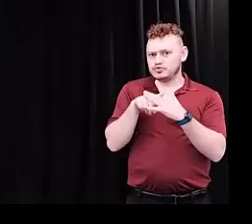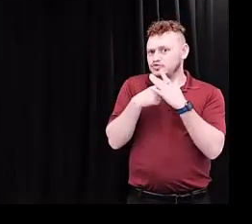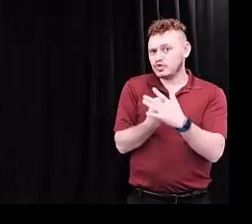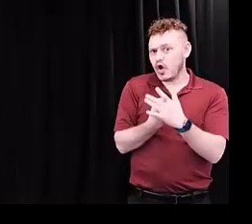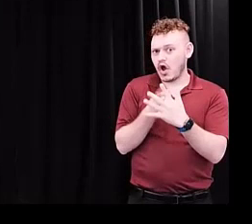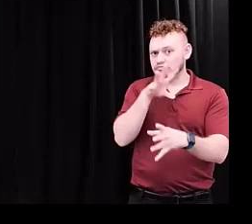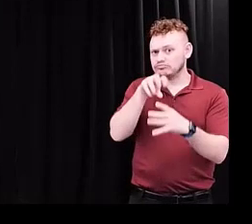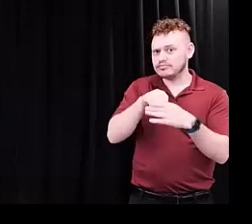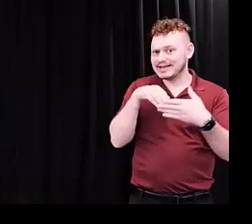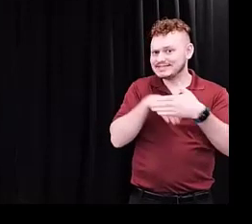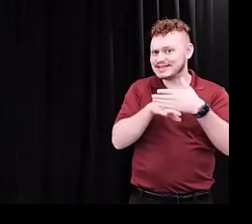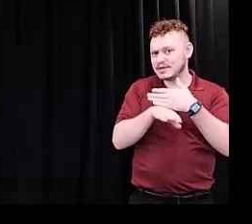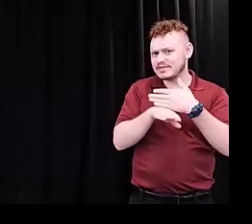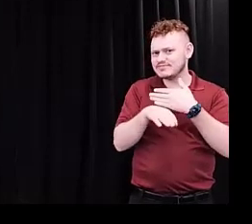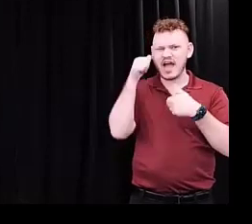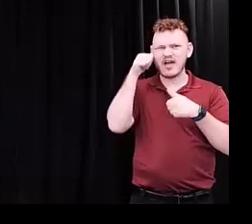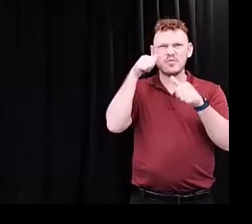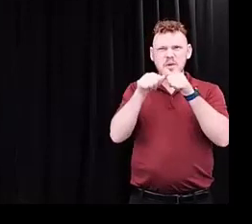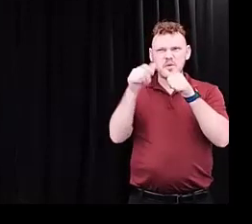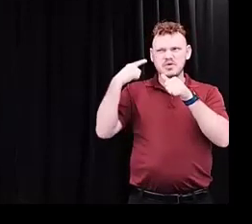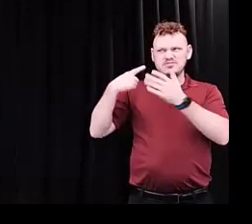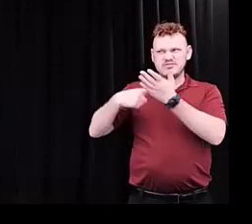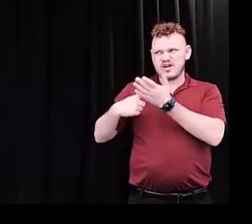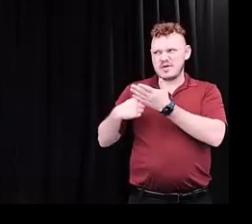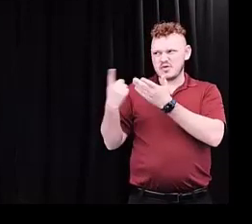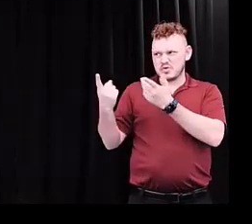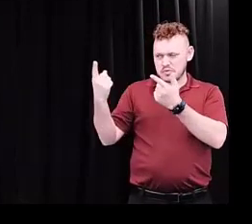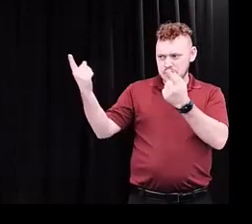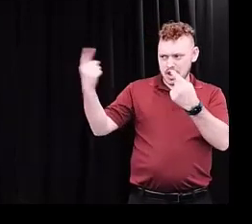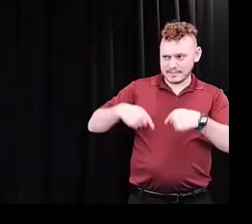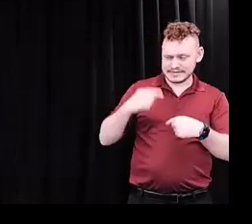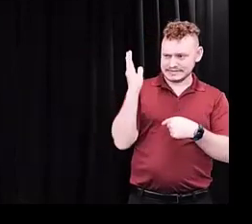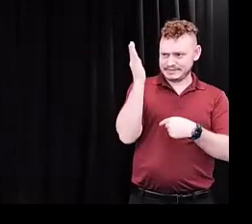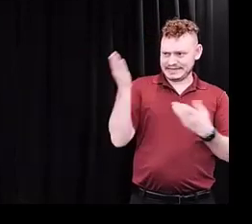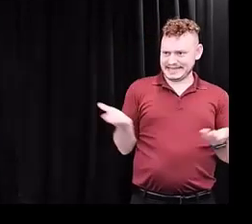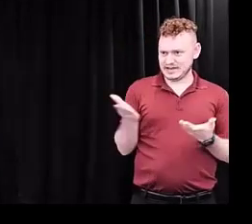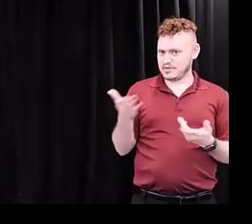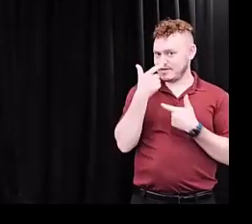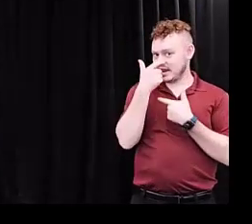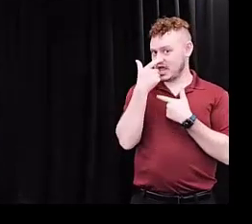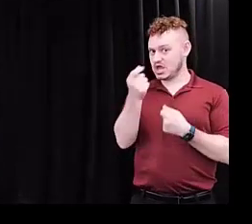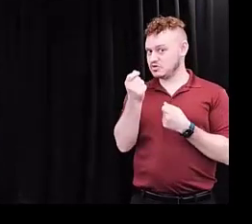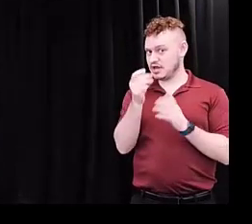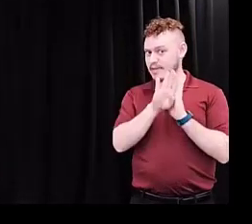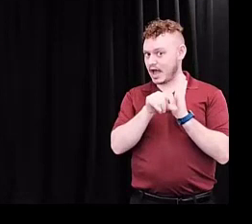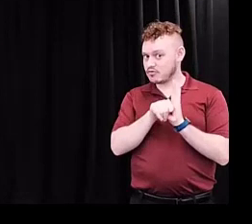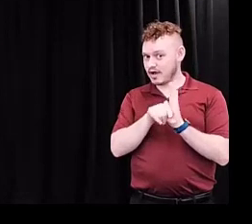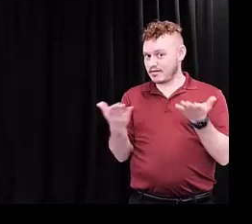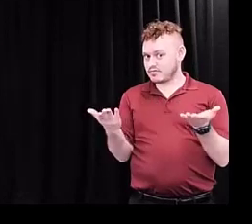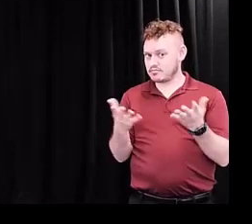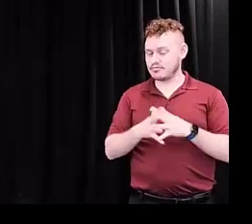I remember when we were talking about you coming to speak here, you kind of have a pretty interesting background.